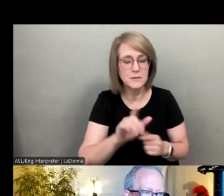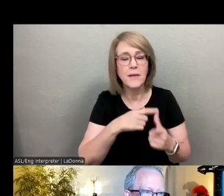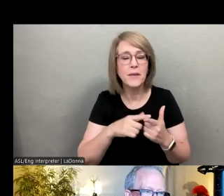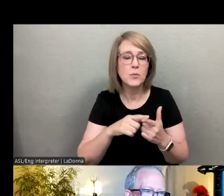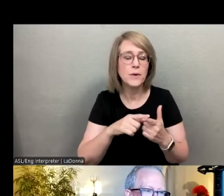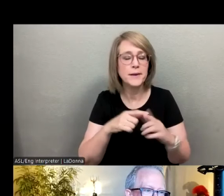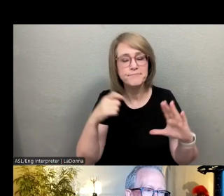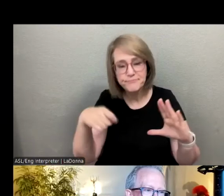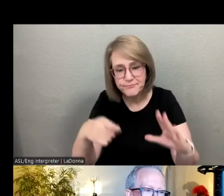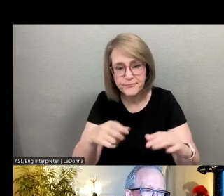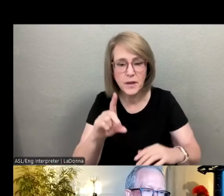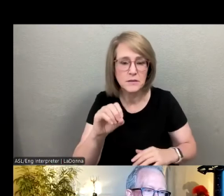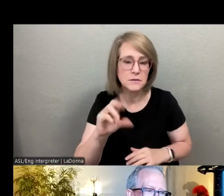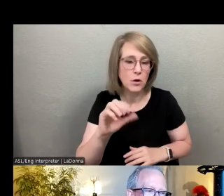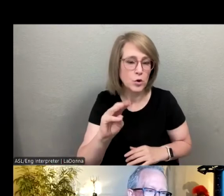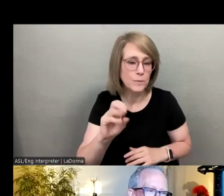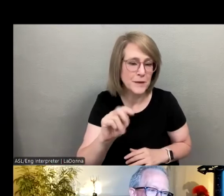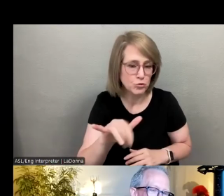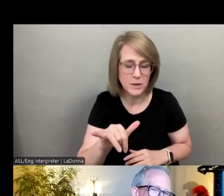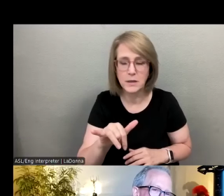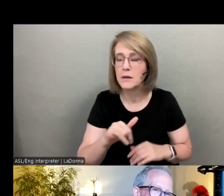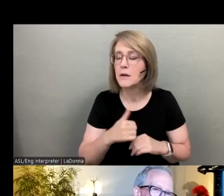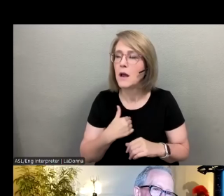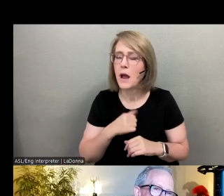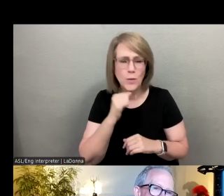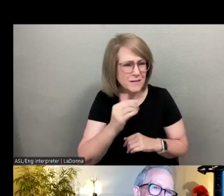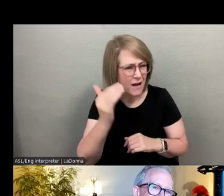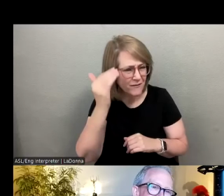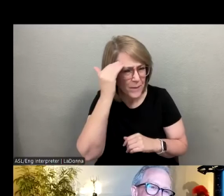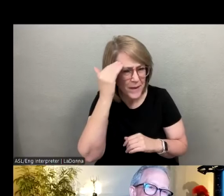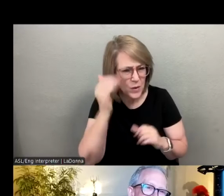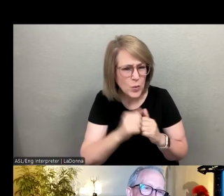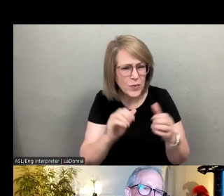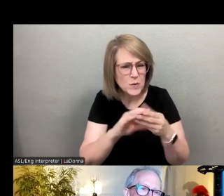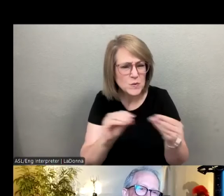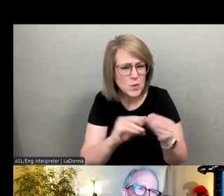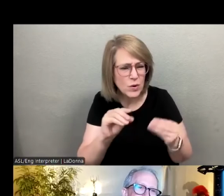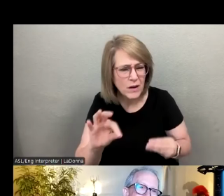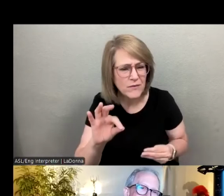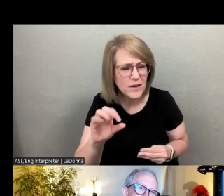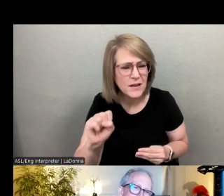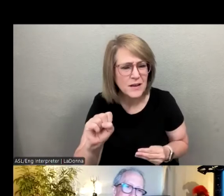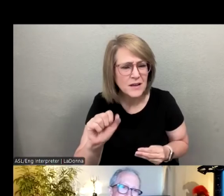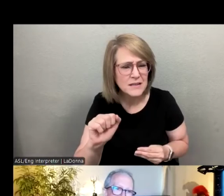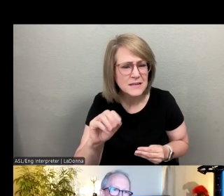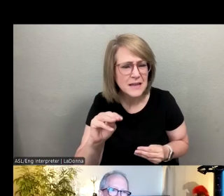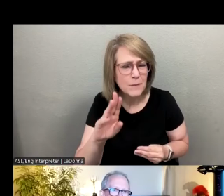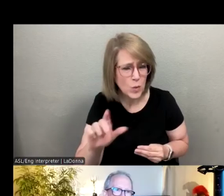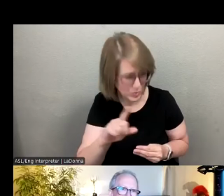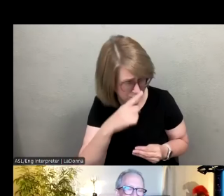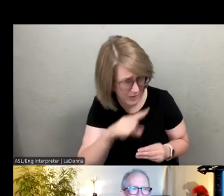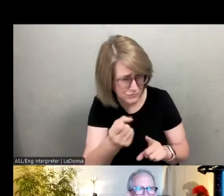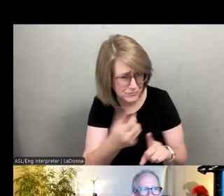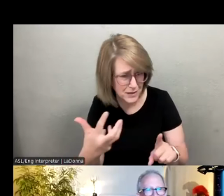more into your book, I wasn't aware of the story of Samuel. Talk just a little bit about Samuel in the book.